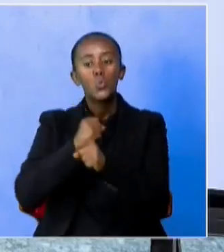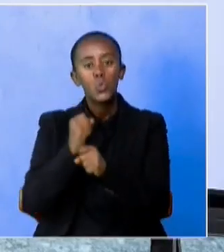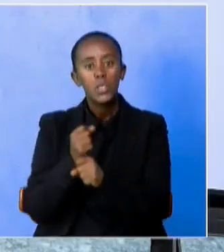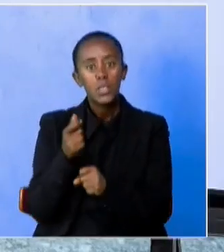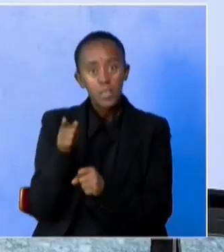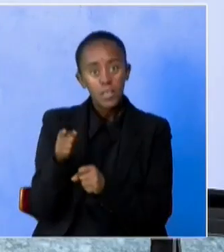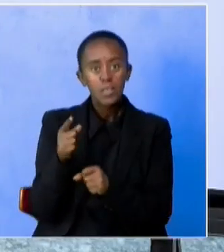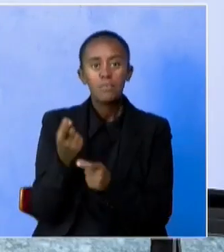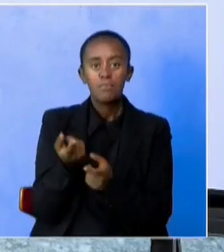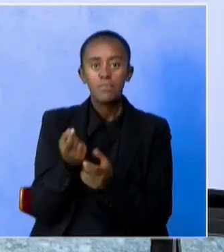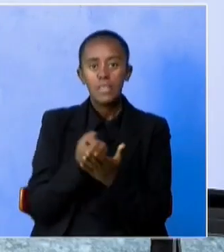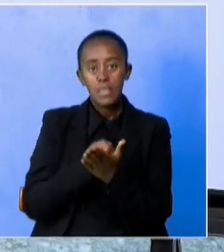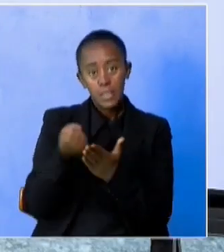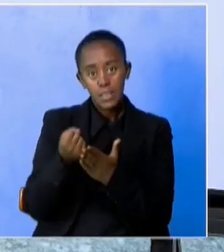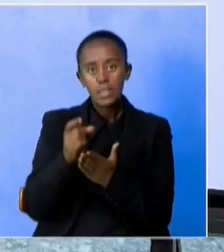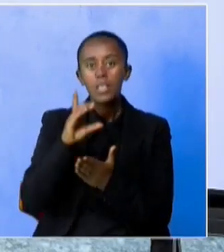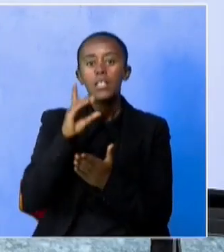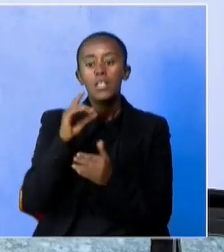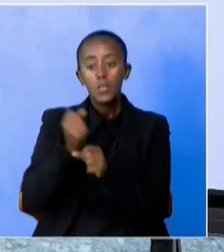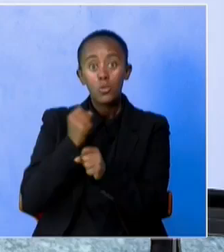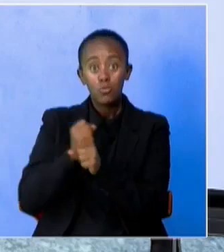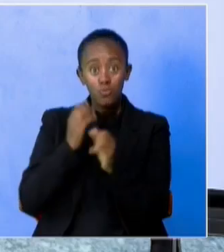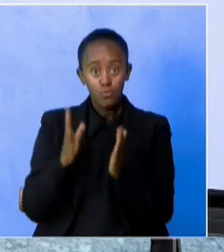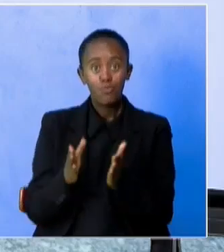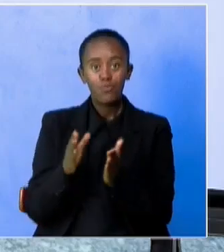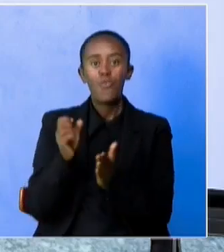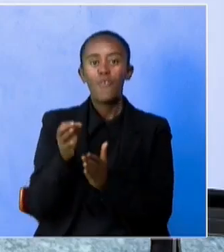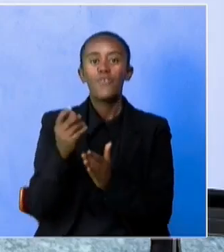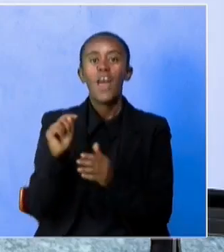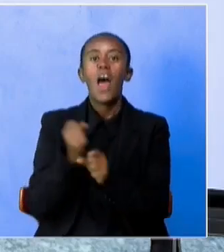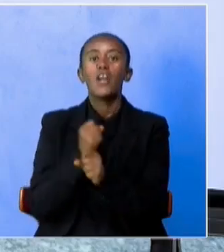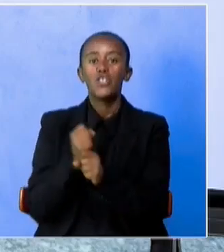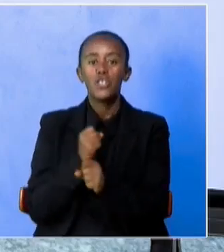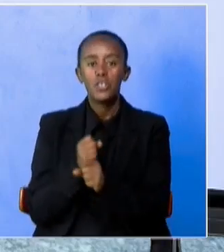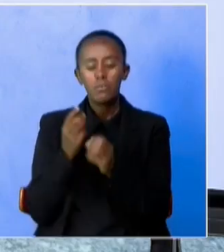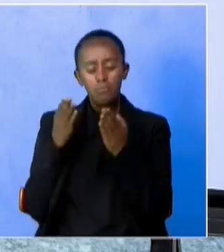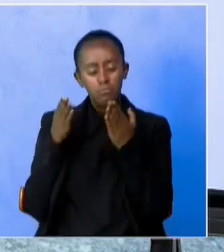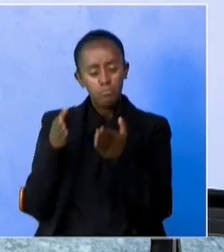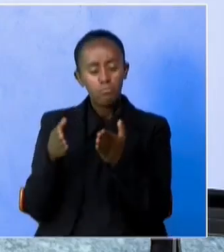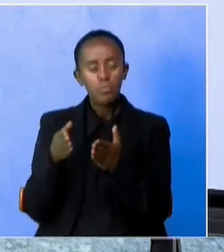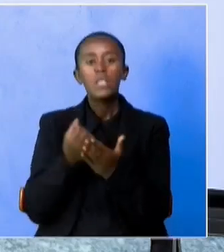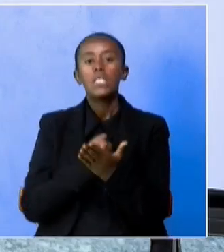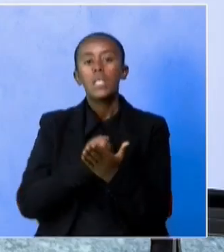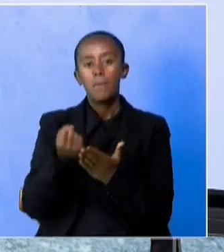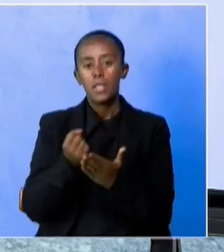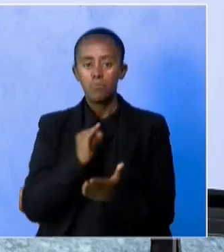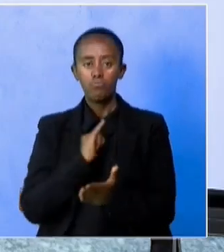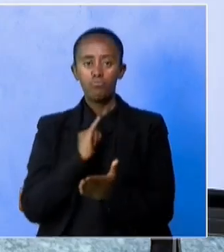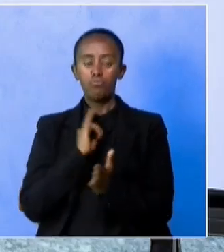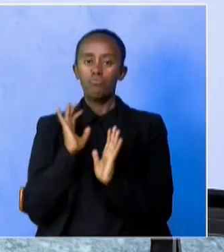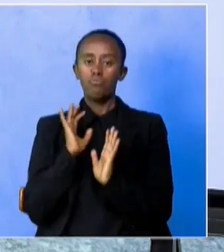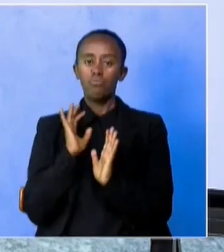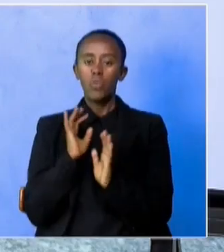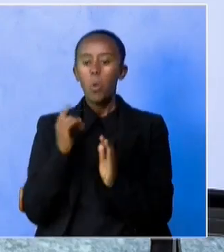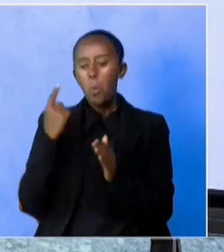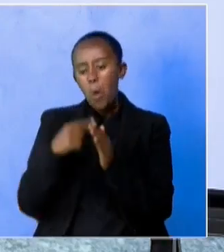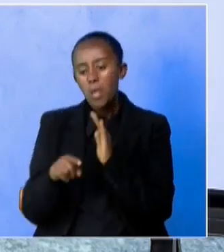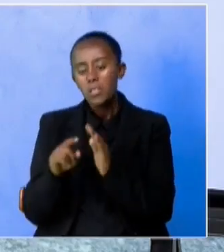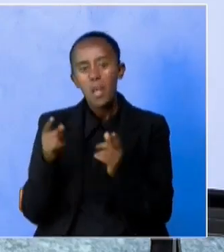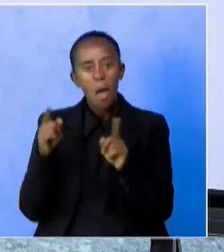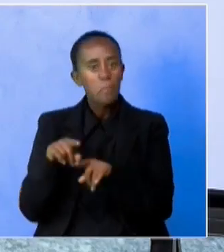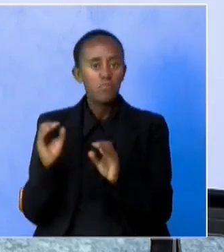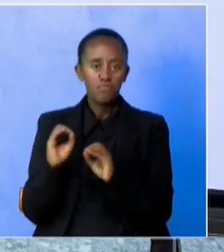action, and we focus on the subject instead of what is happening in the action. But when it comes to the